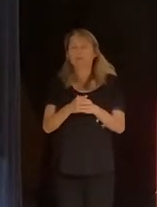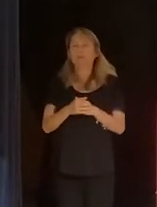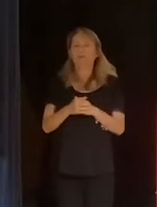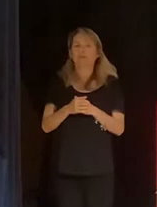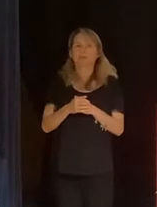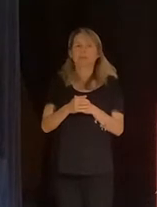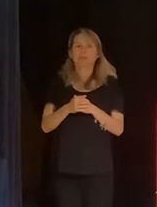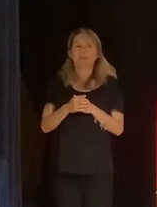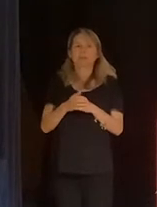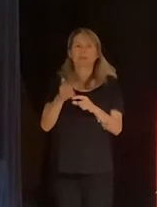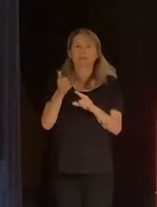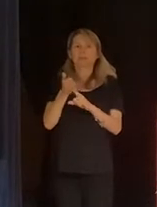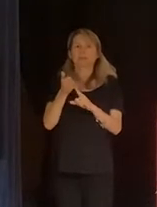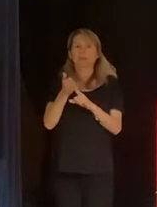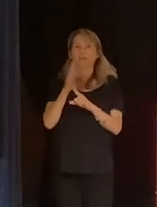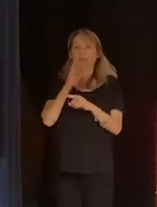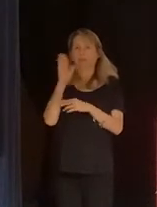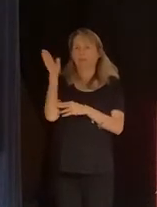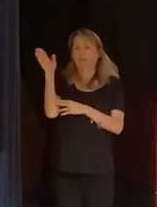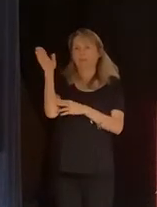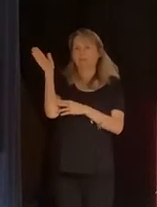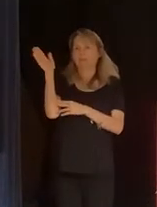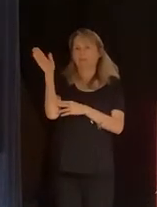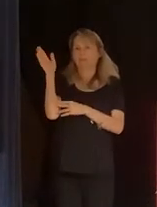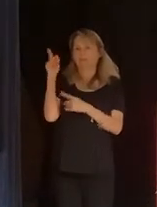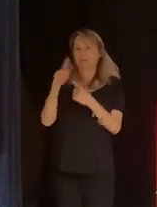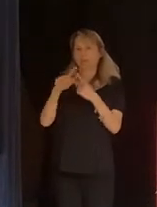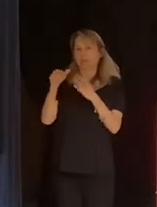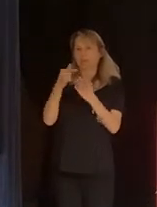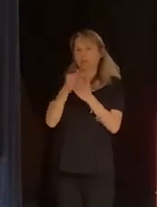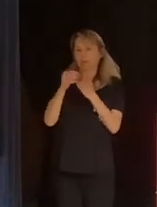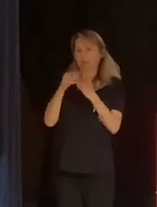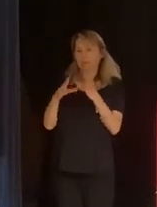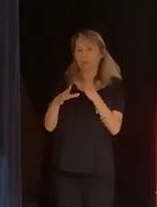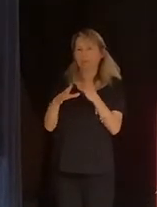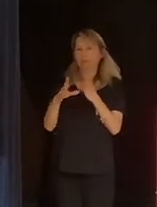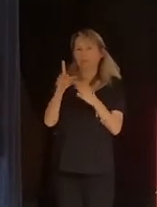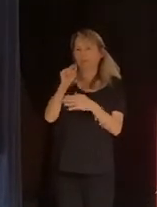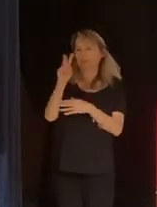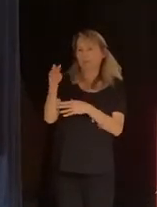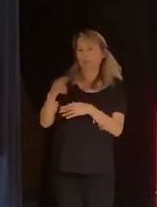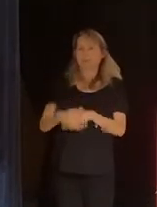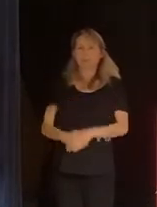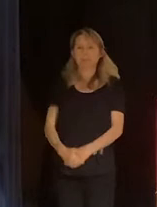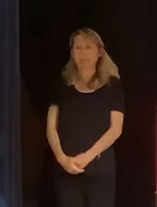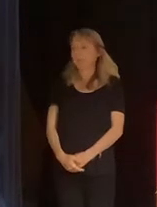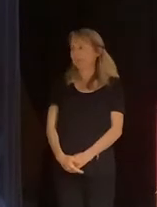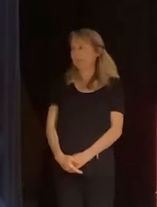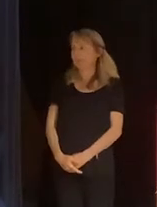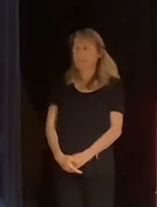Secondary School, and he is going to give his special message to the graduating class of 2022.